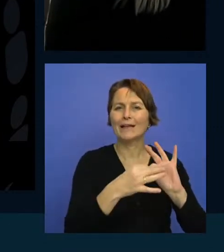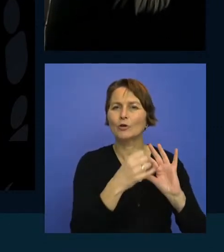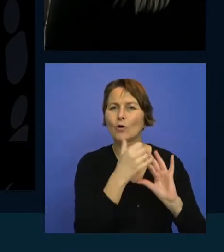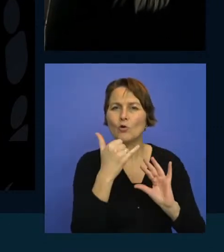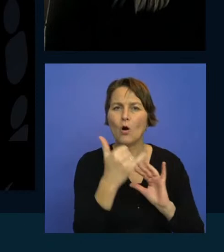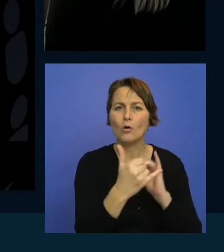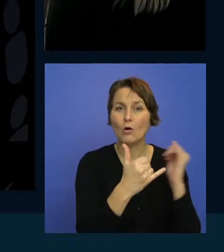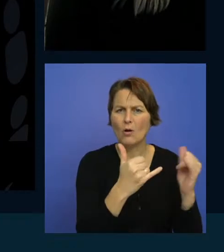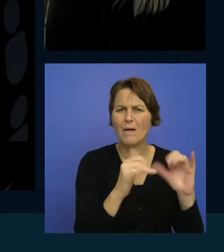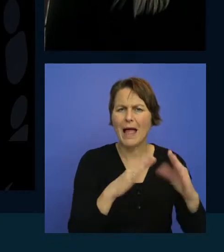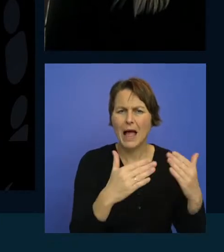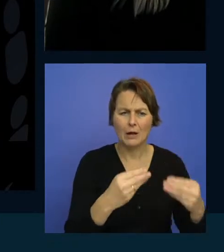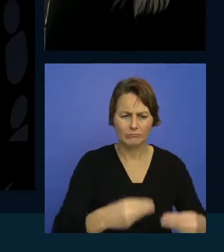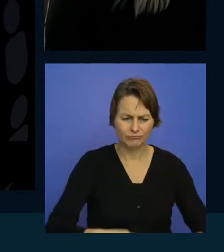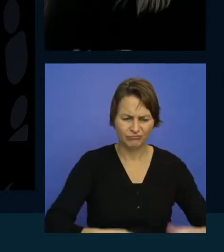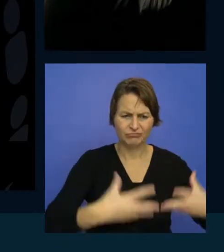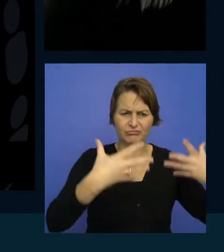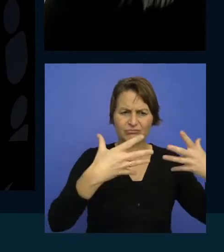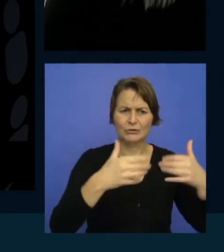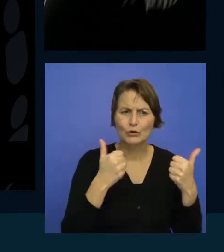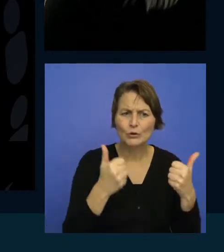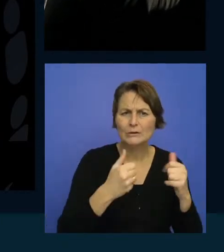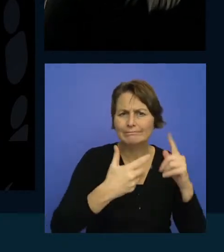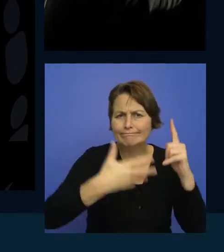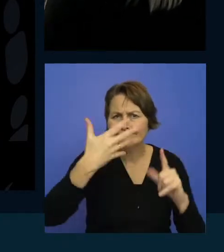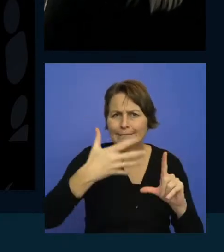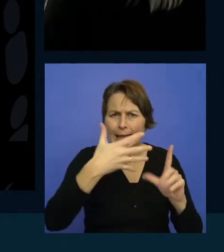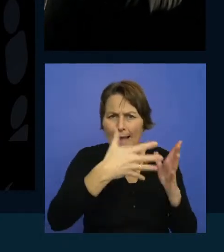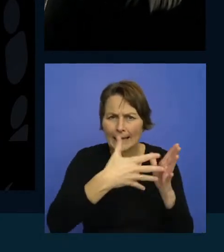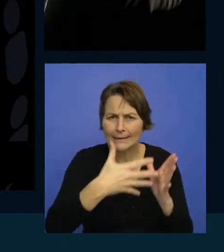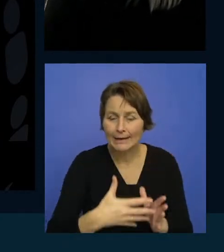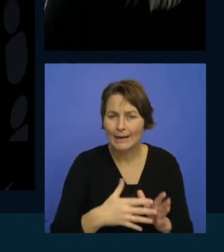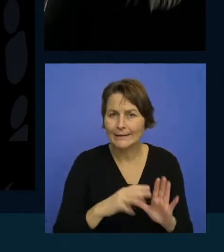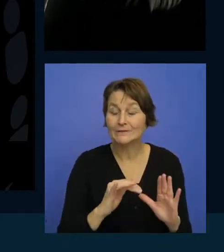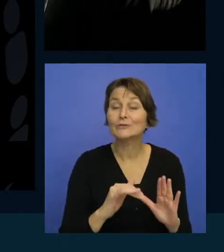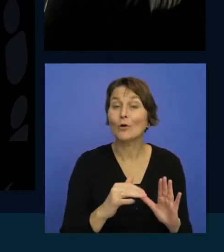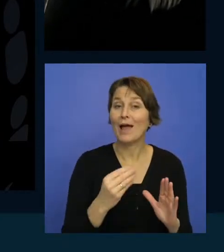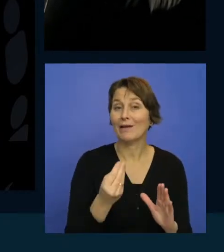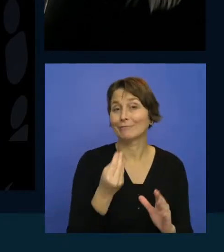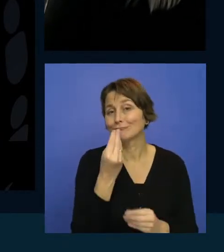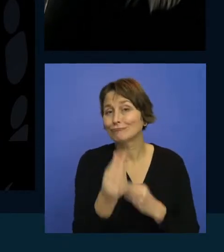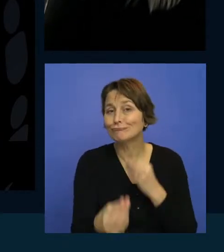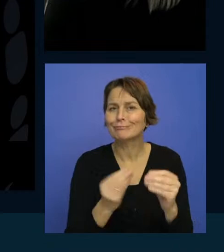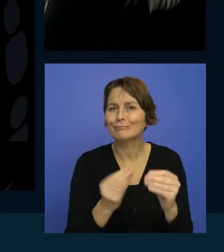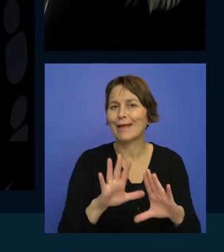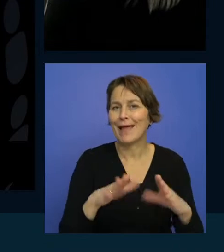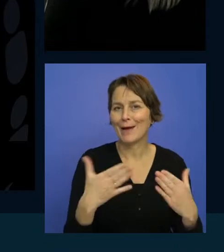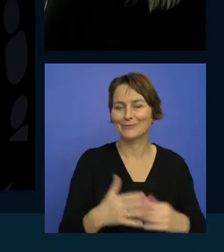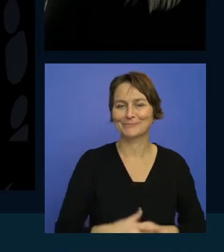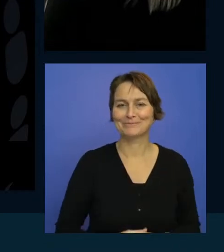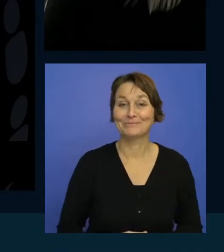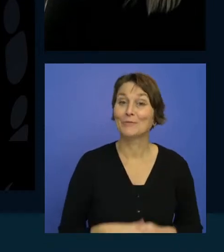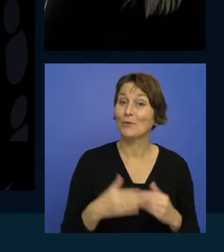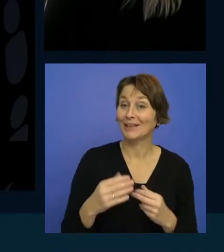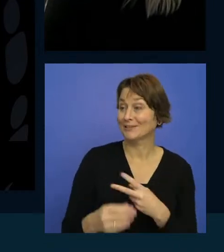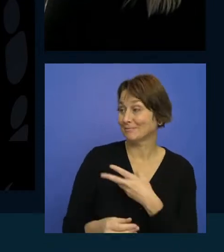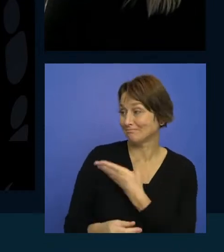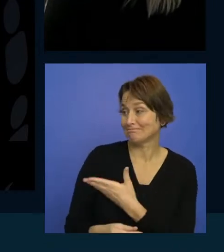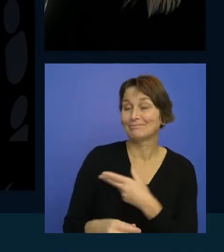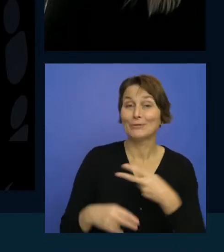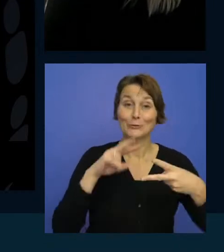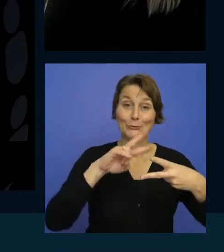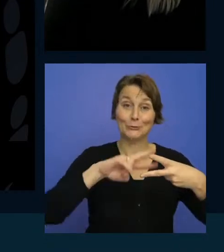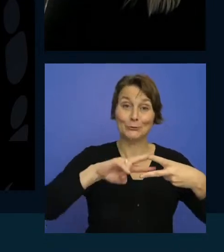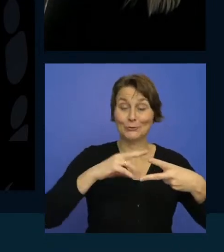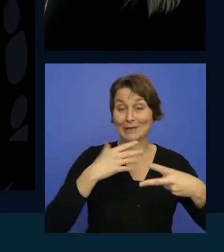ways to do that as well. So that's the agenda. And I'm just going